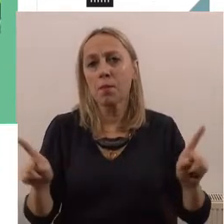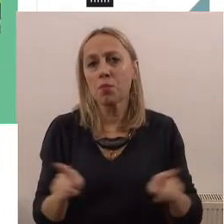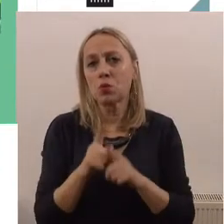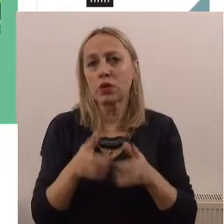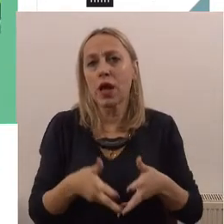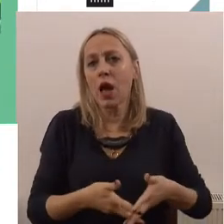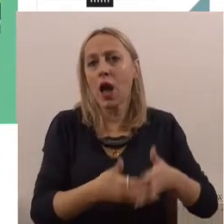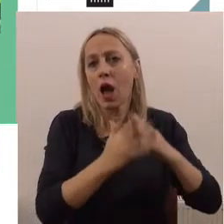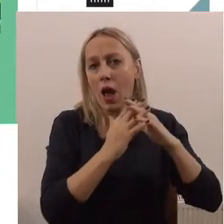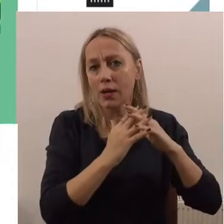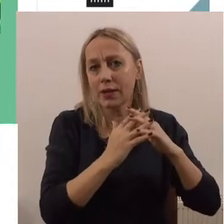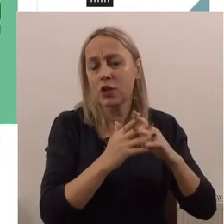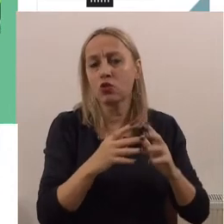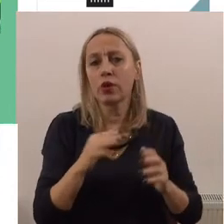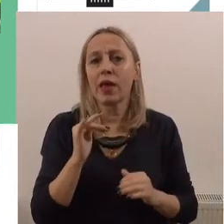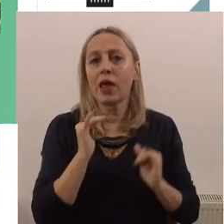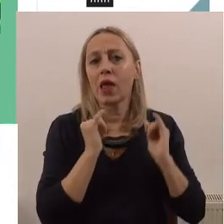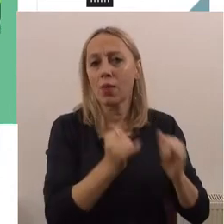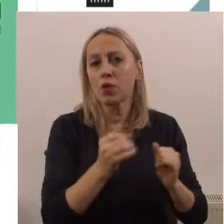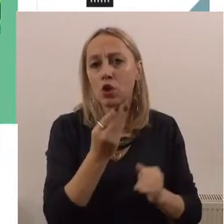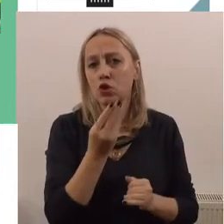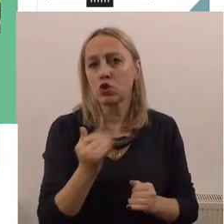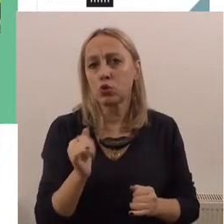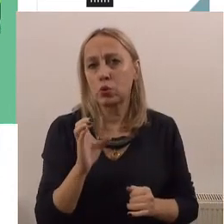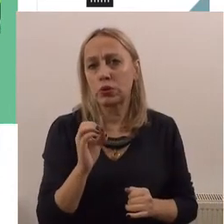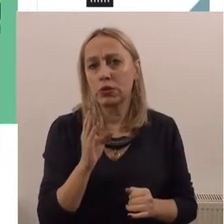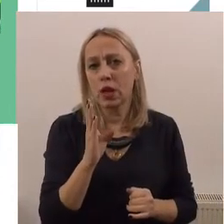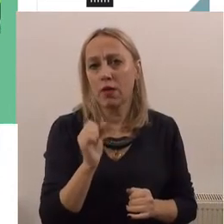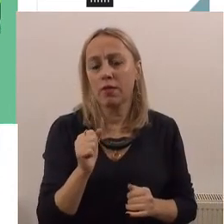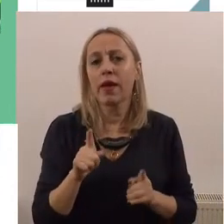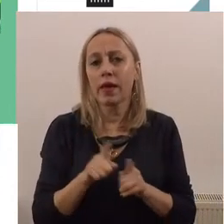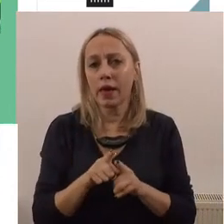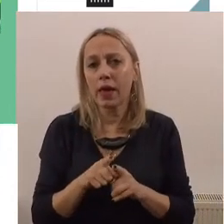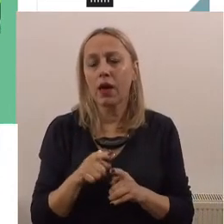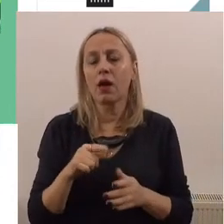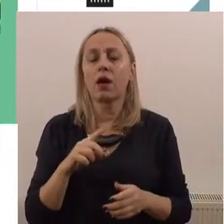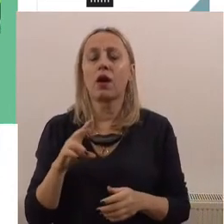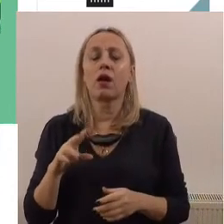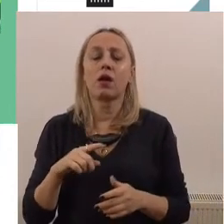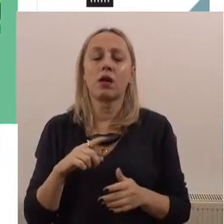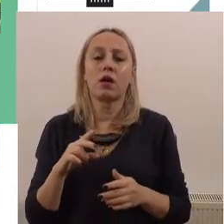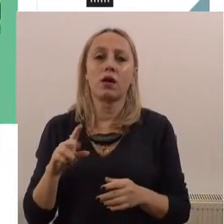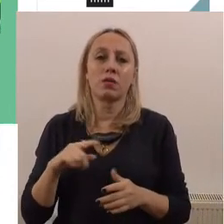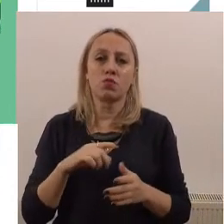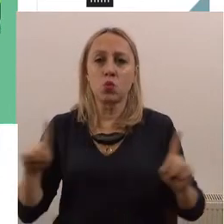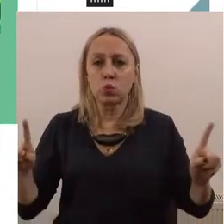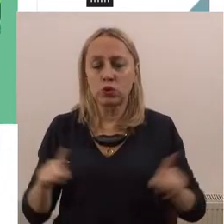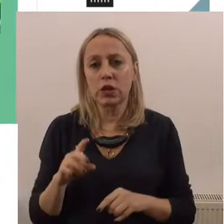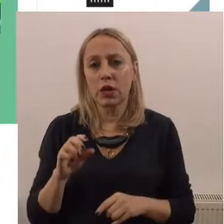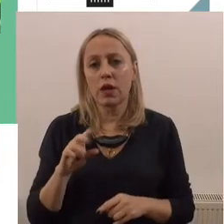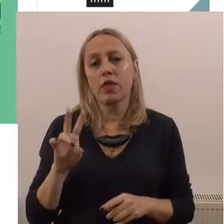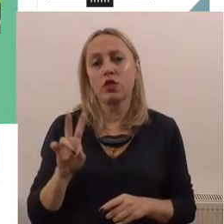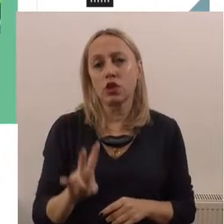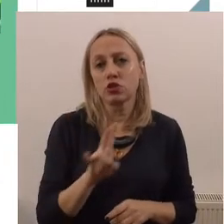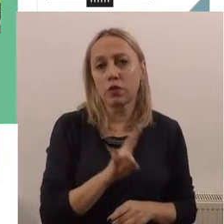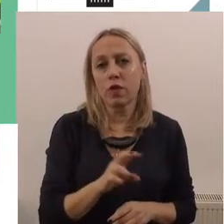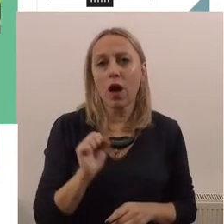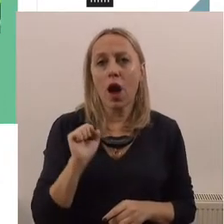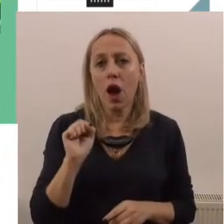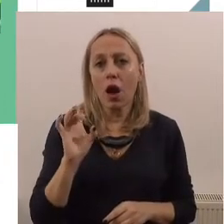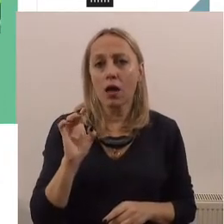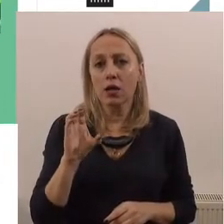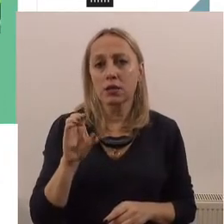us. So we carried out this project with the State Architecture Museum named after